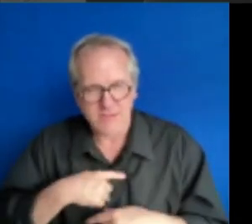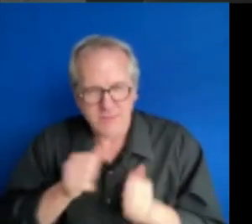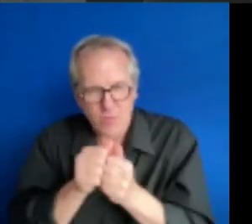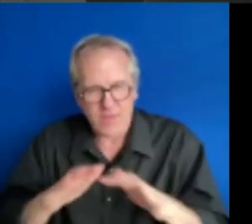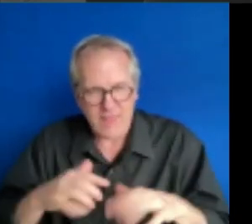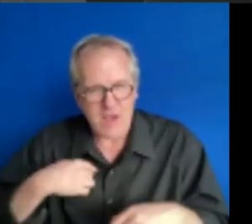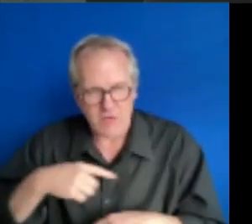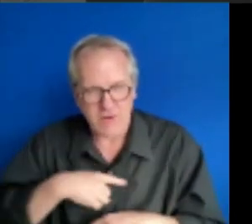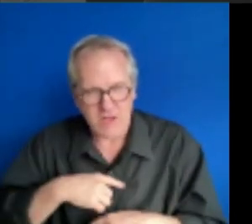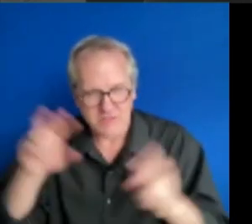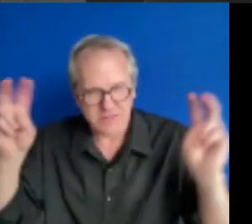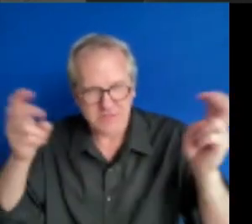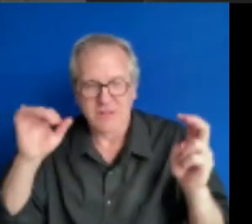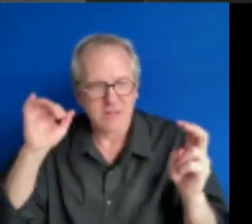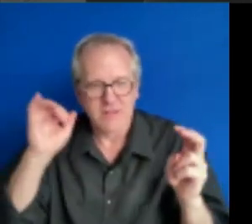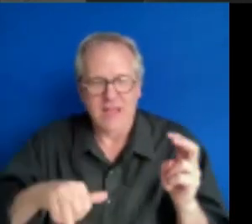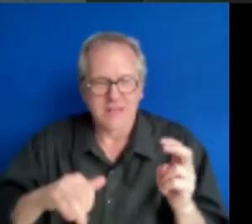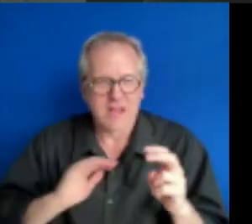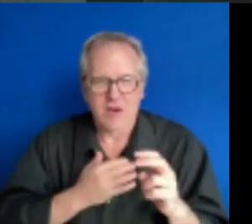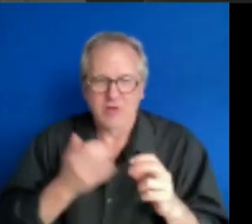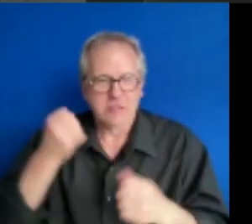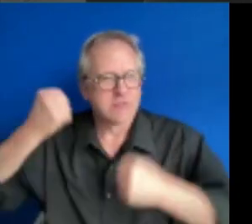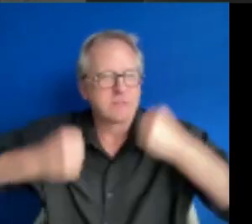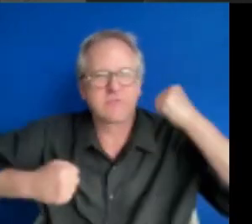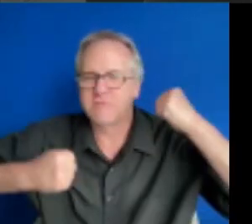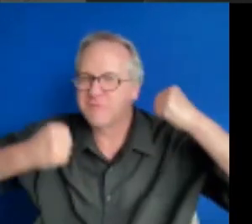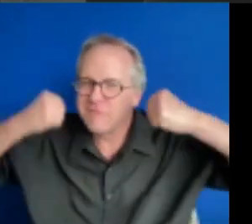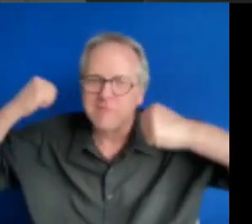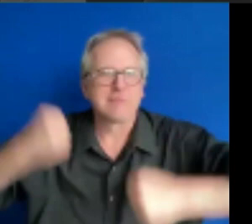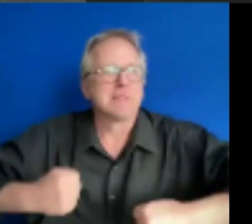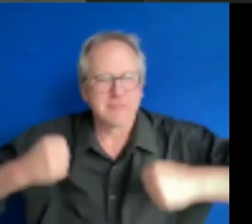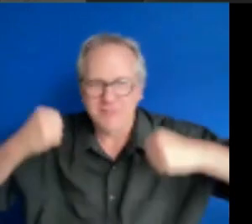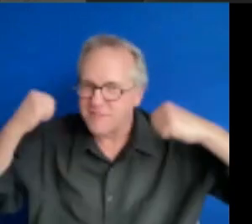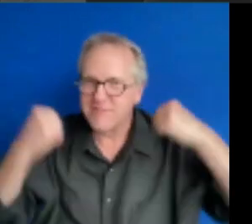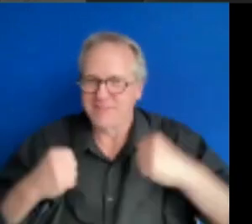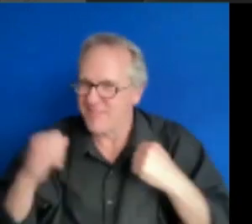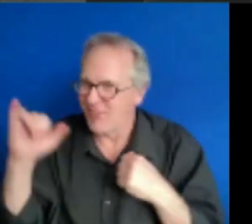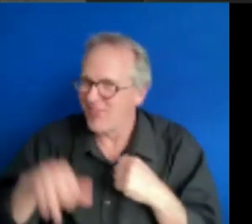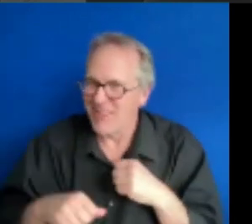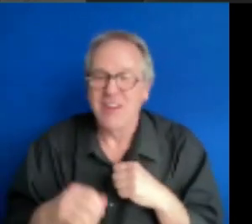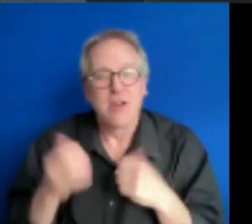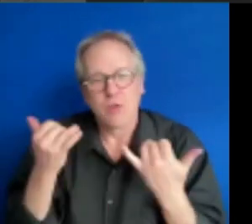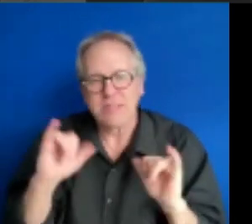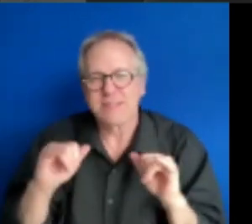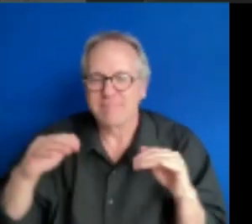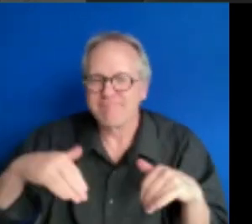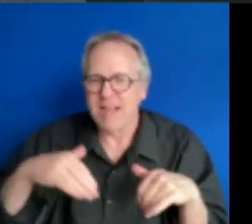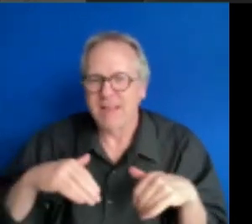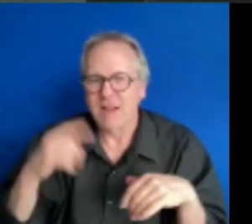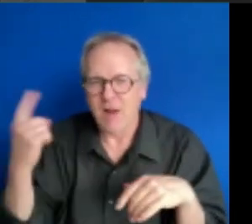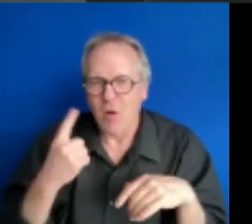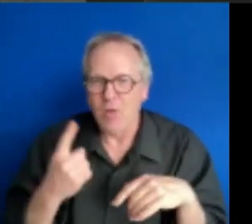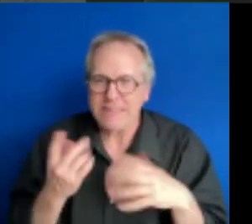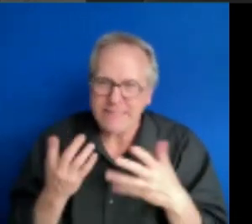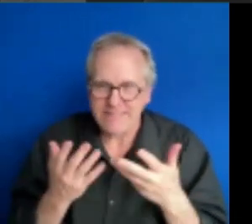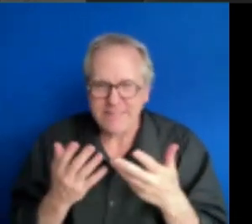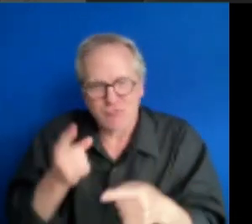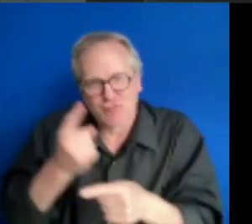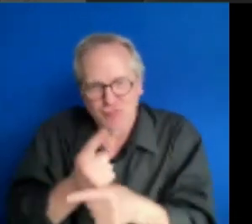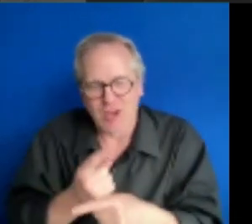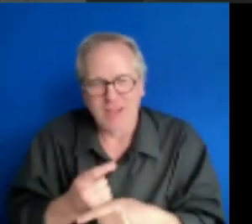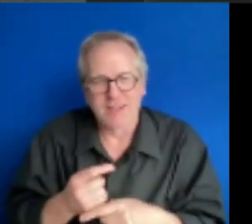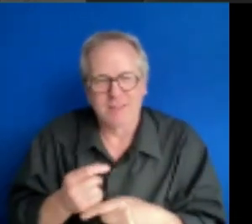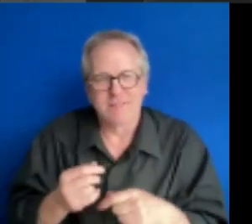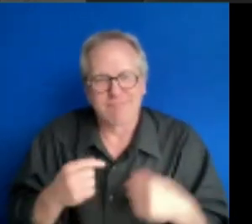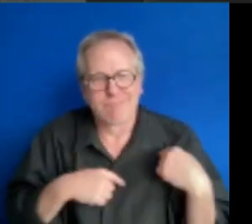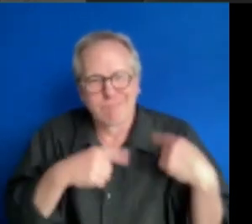the rallying cry. And I think that is something that we still haven't always gotten right. So more and